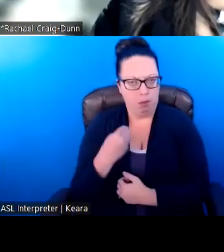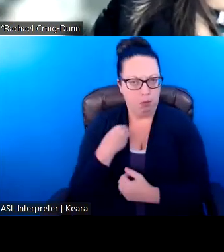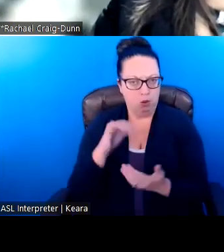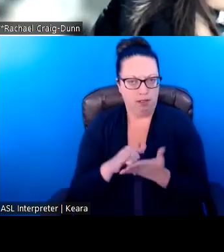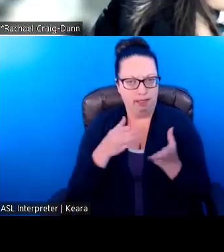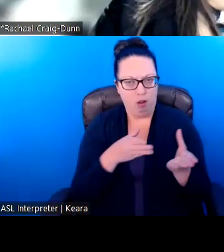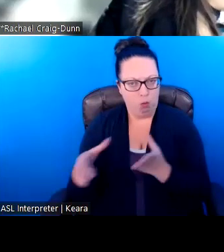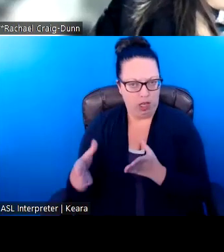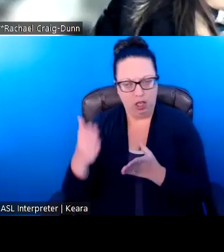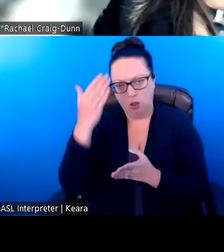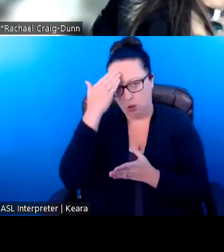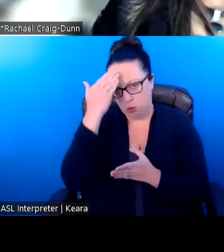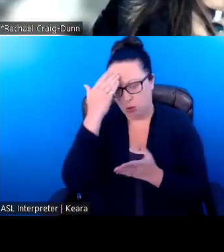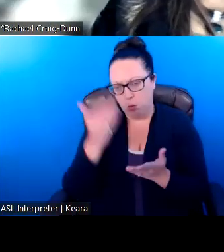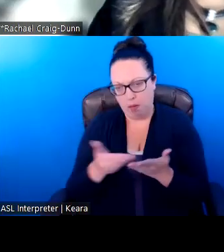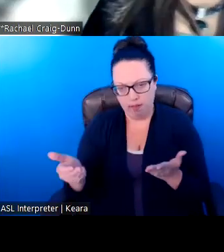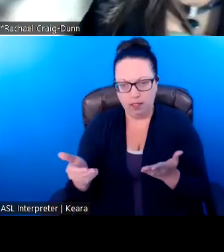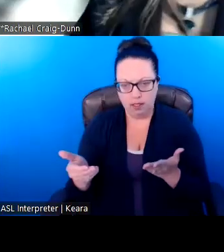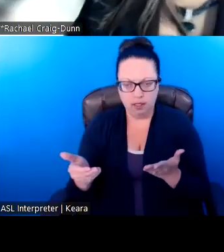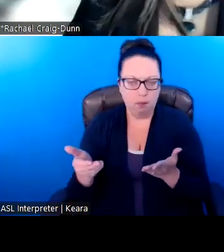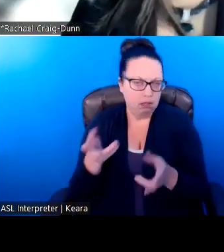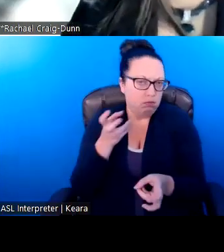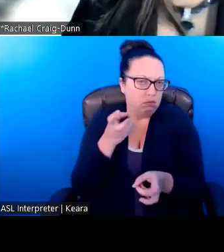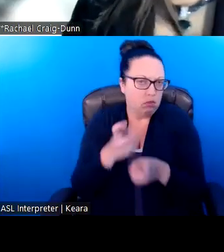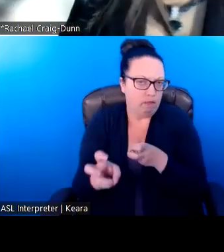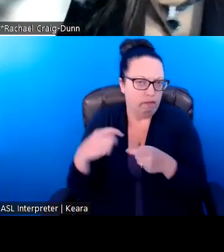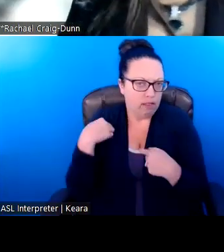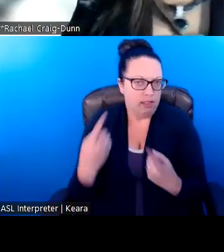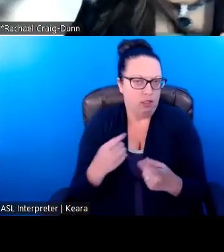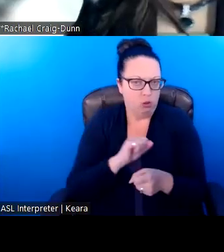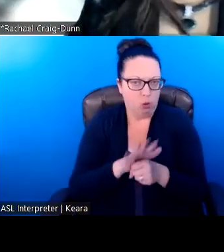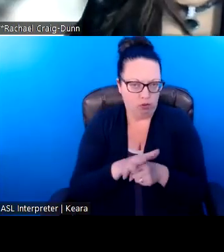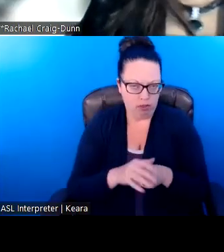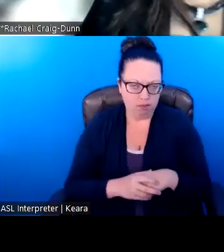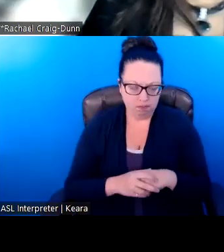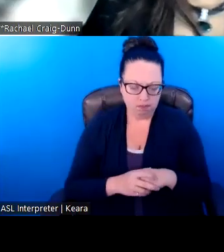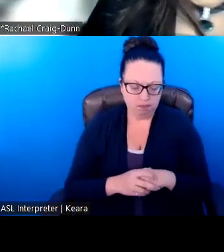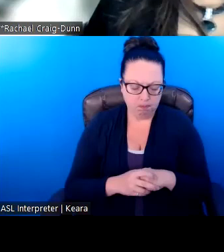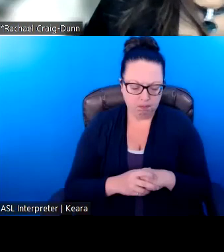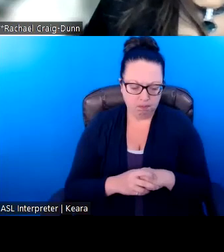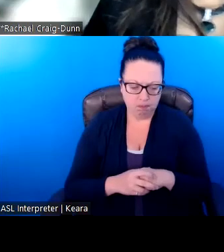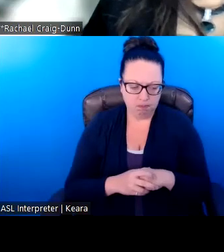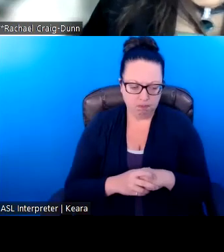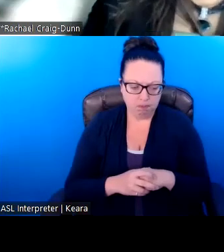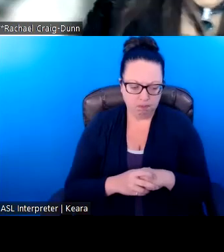that things have been really, harsh since the pandemic. And with the pandemic,